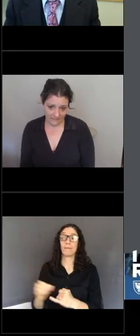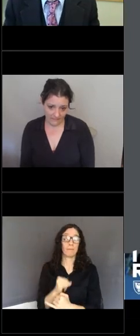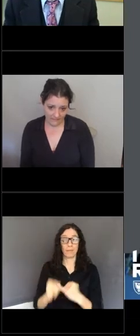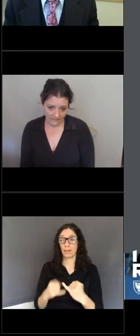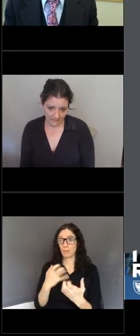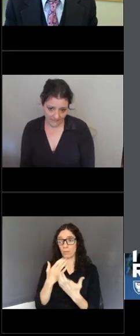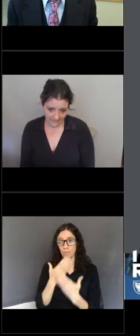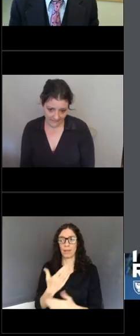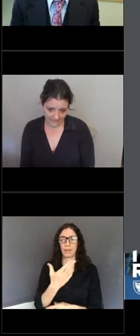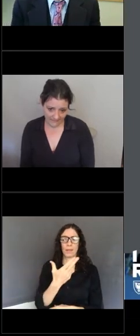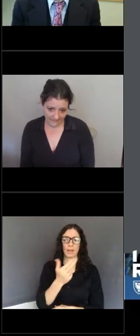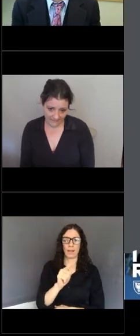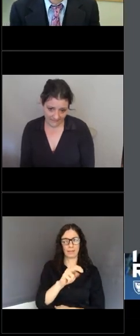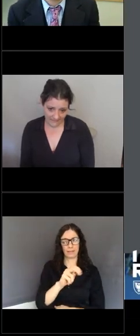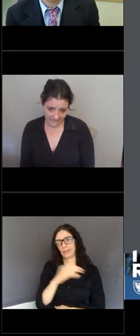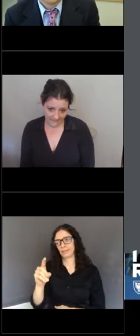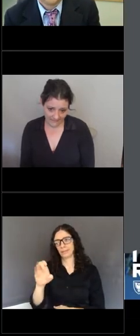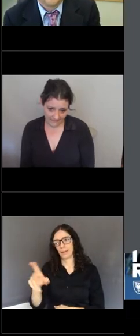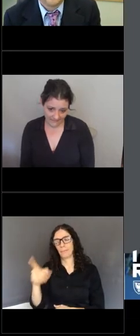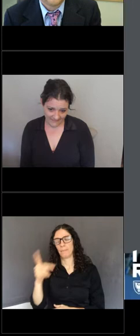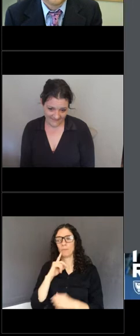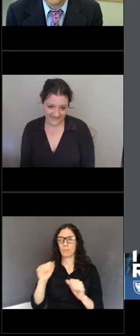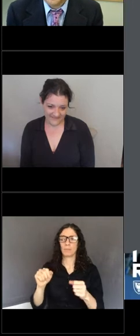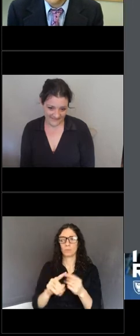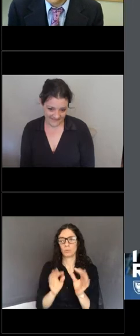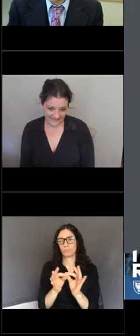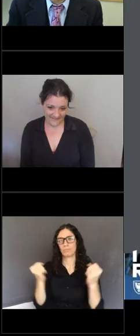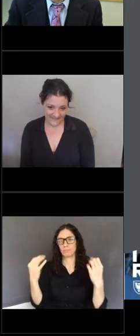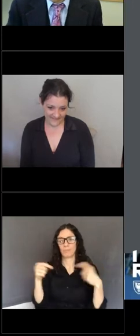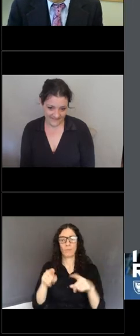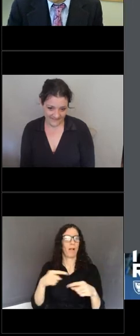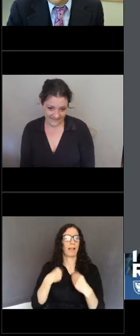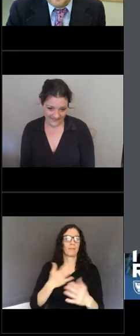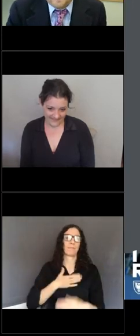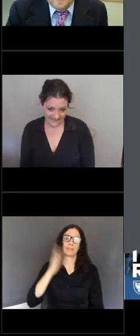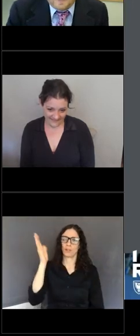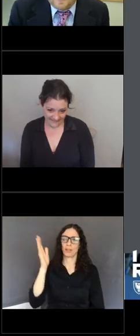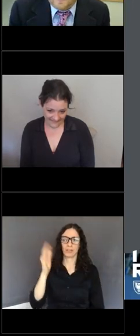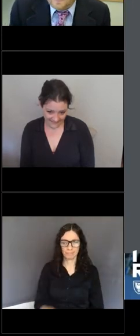and Deb for being able to do the ASL while I give my talk.